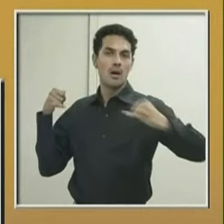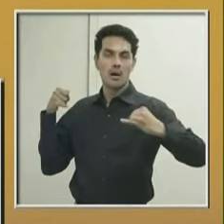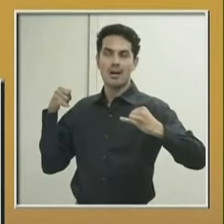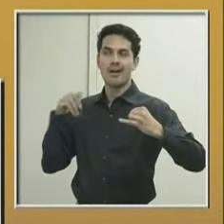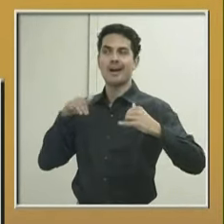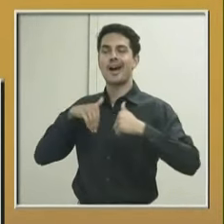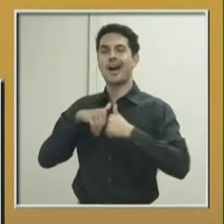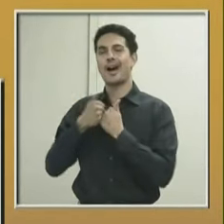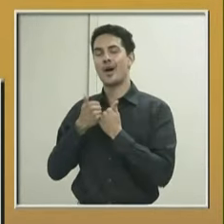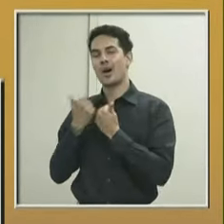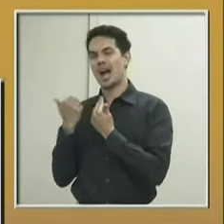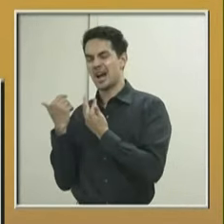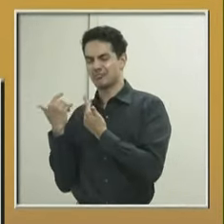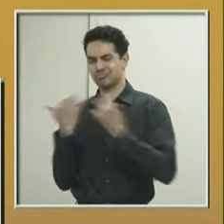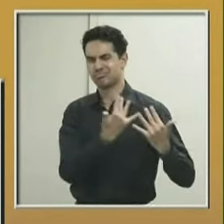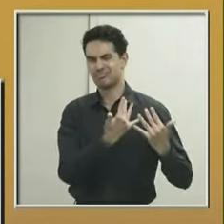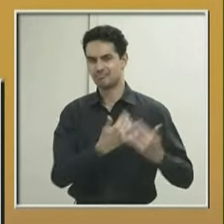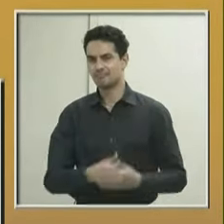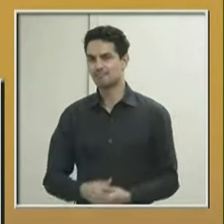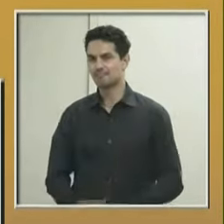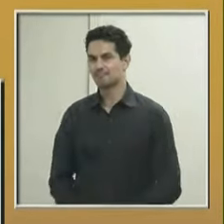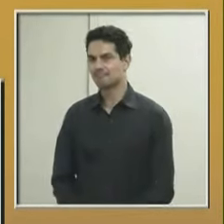community.